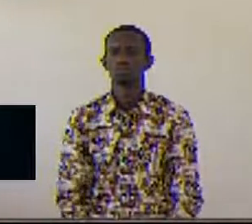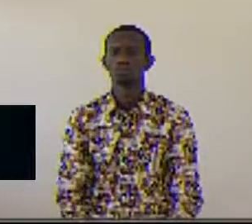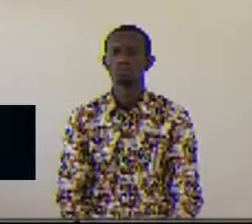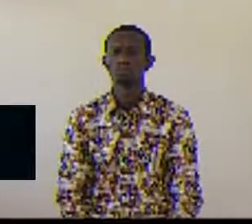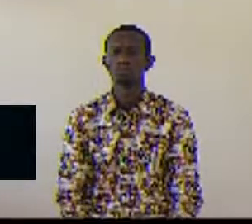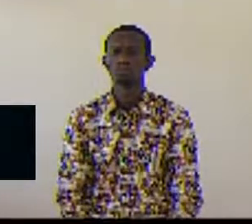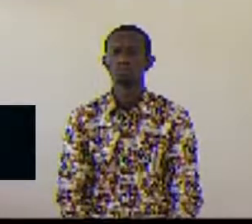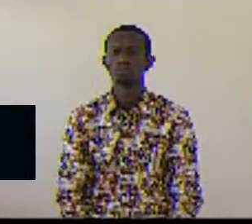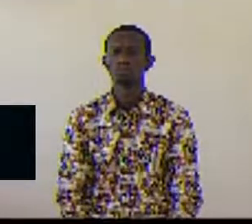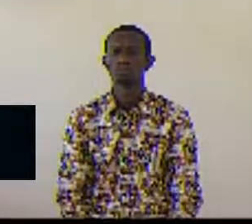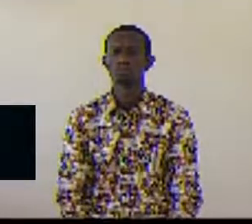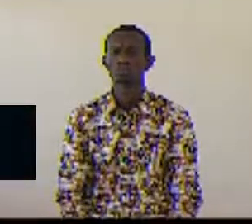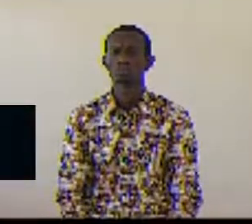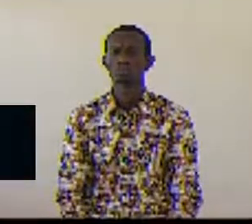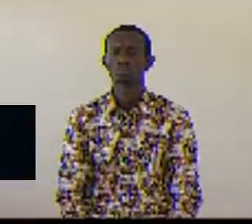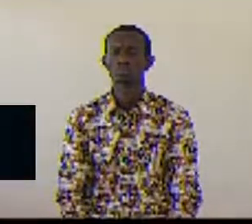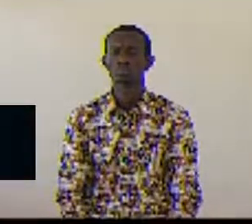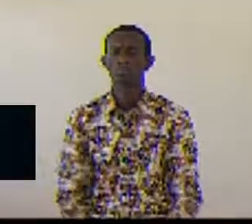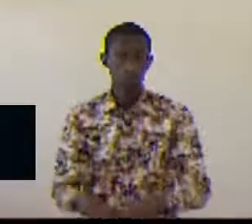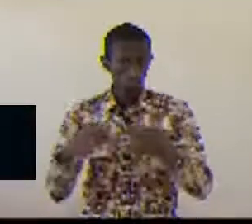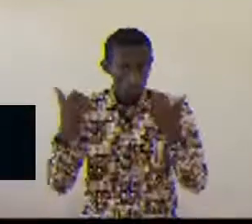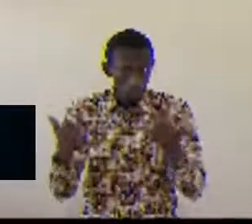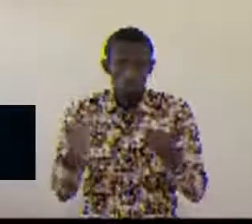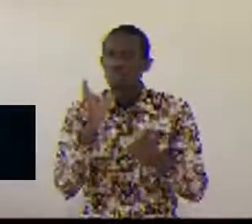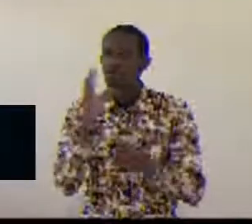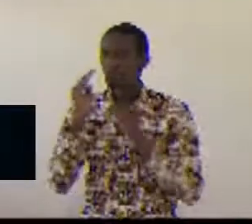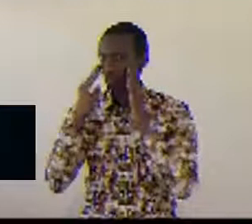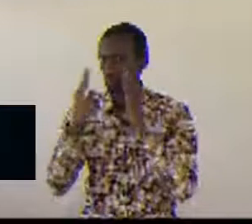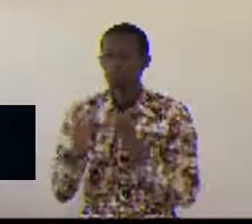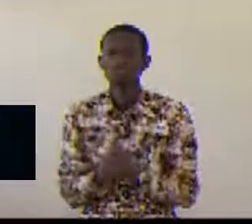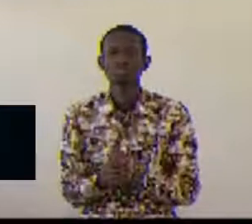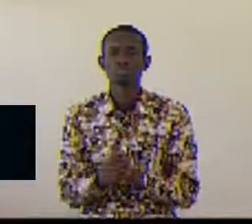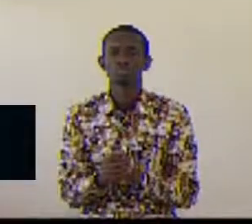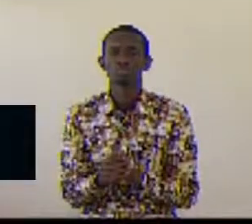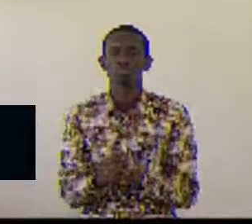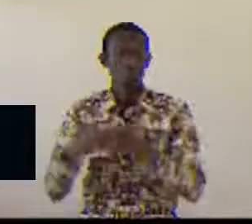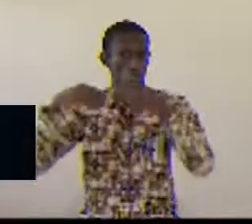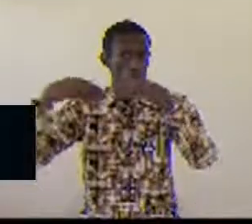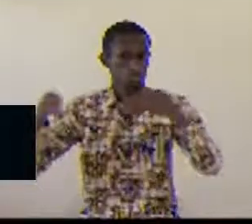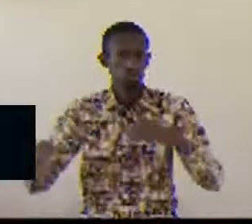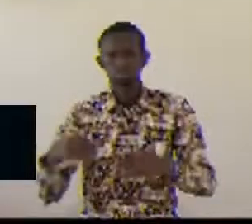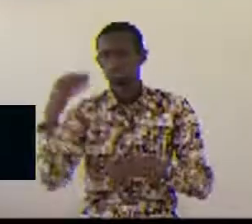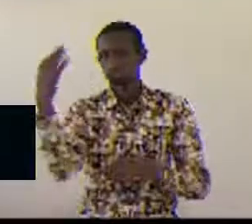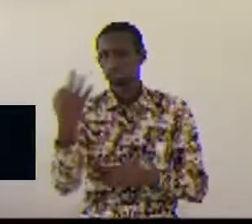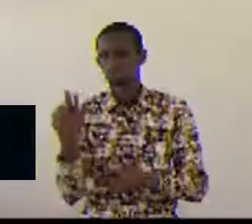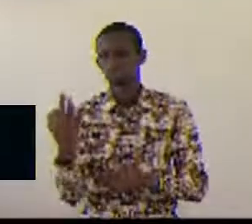Now let us go to the third property, the electrical